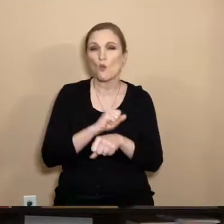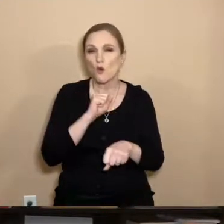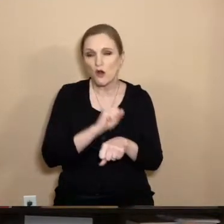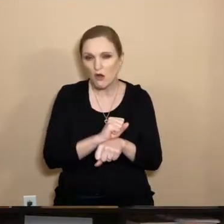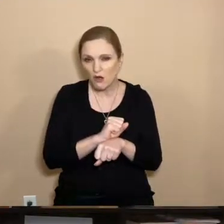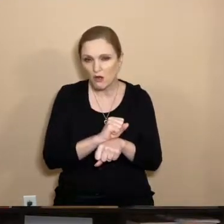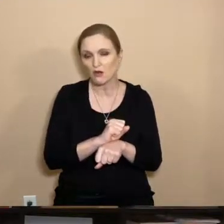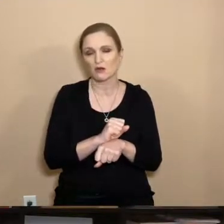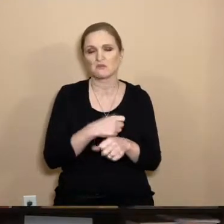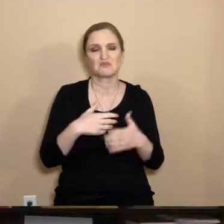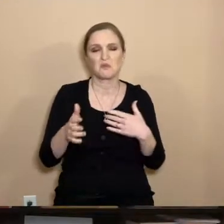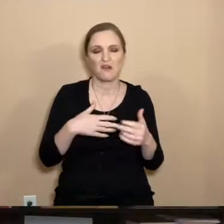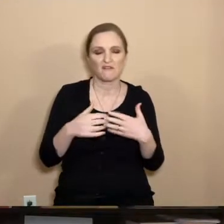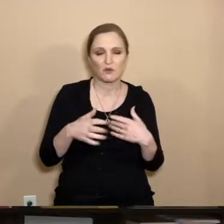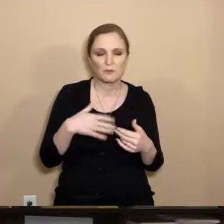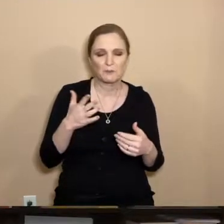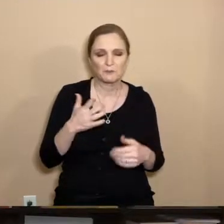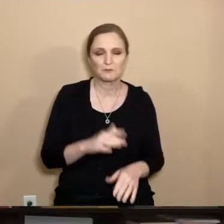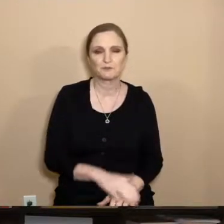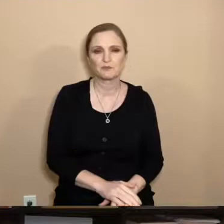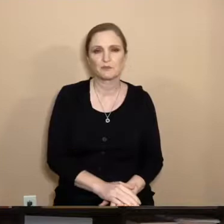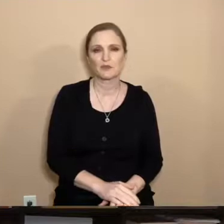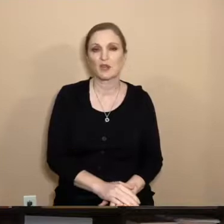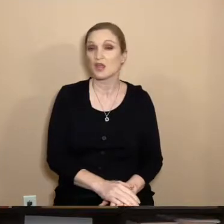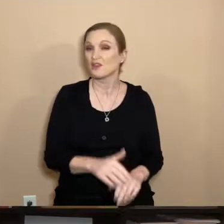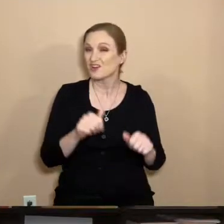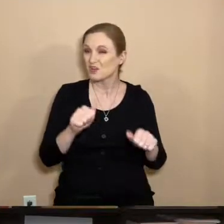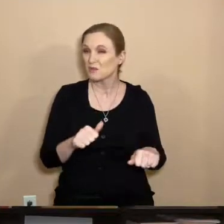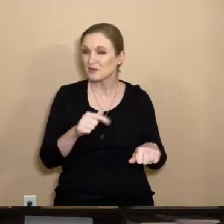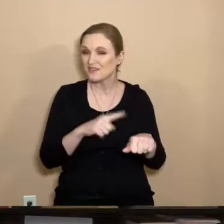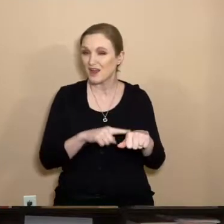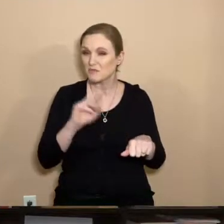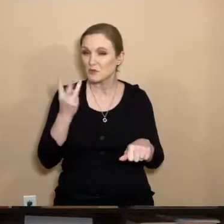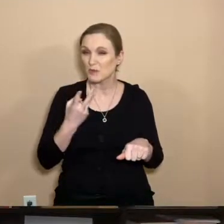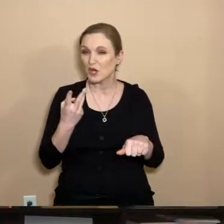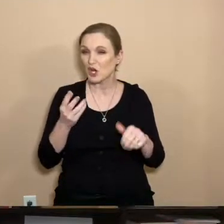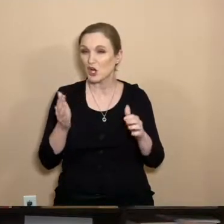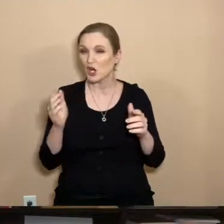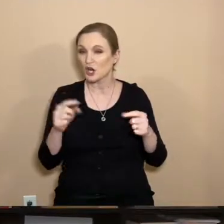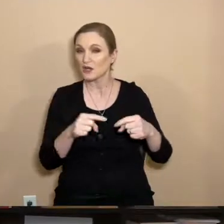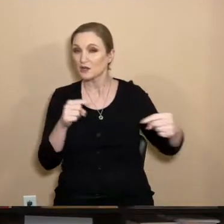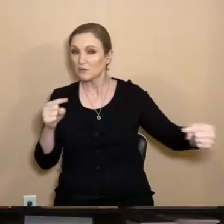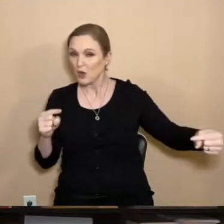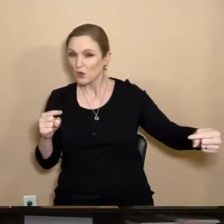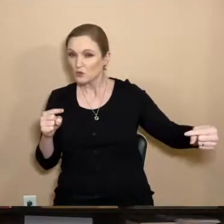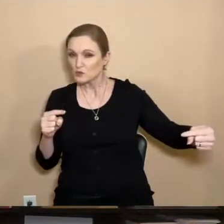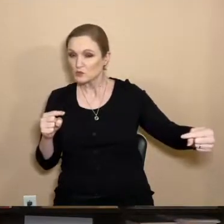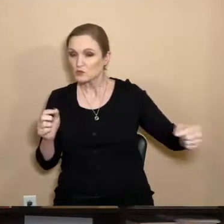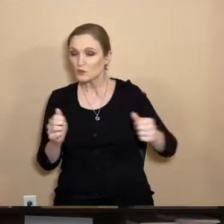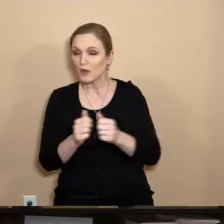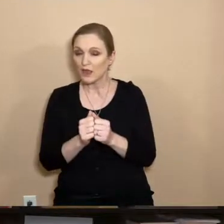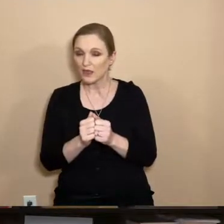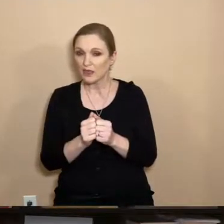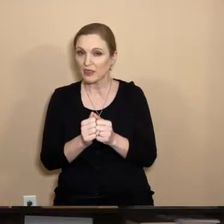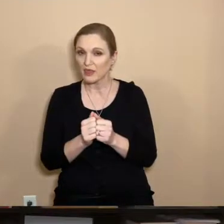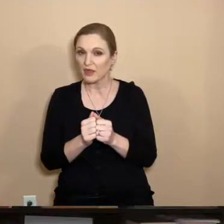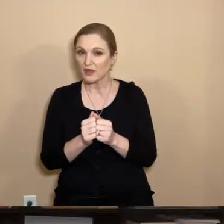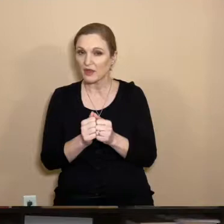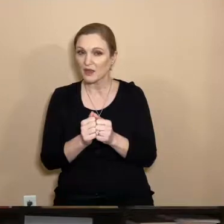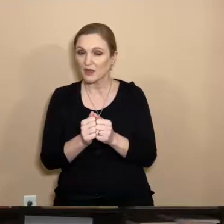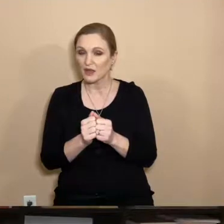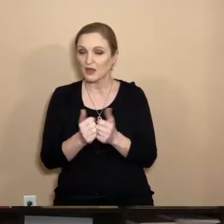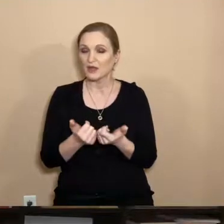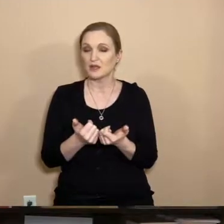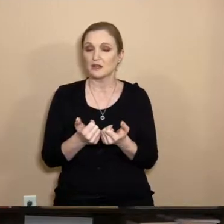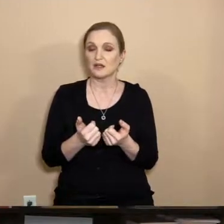setting or whatever they might be. There could be times when we are in conflict with that we can be